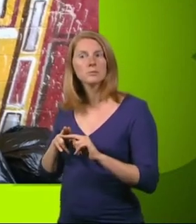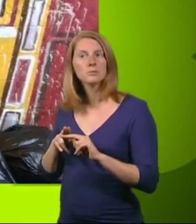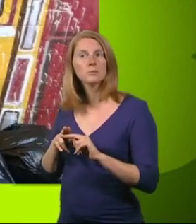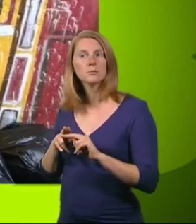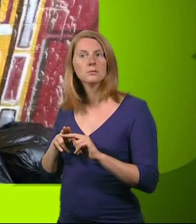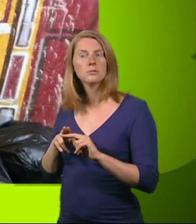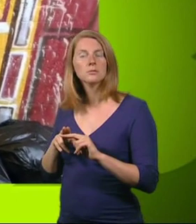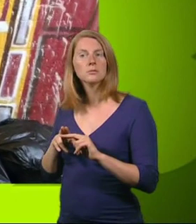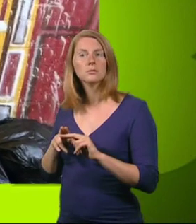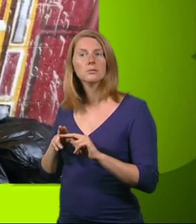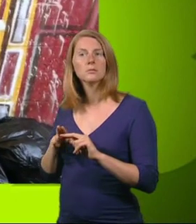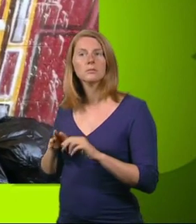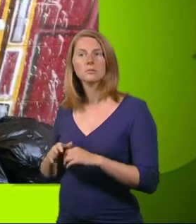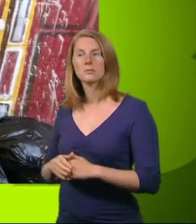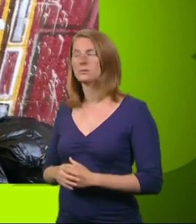It's really.